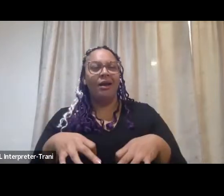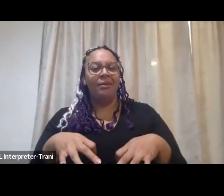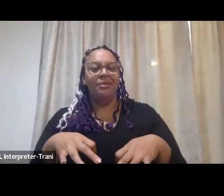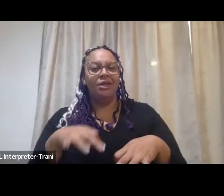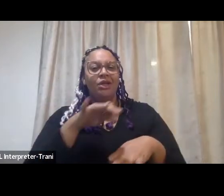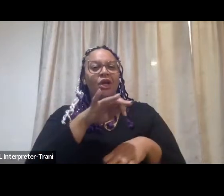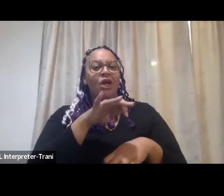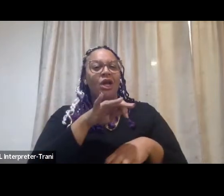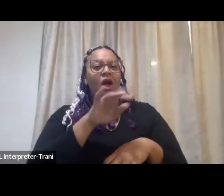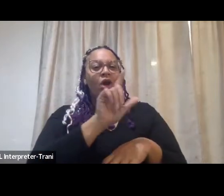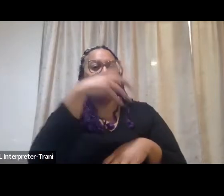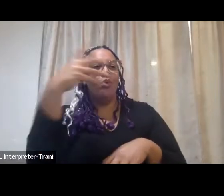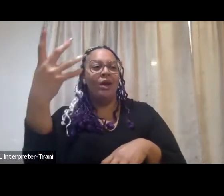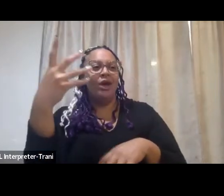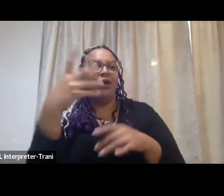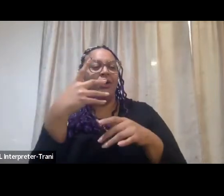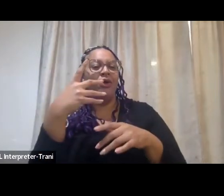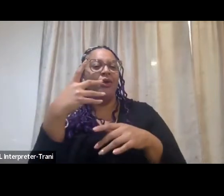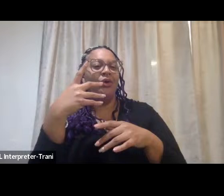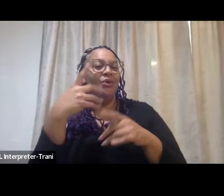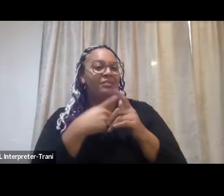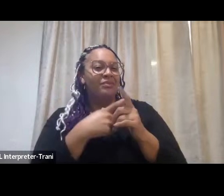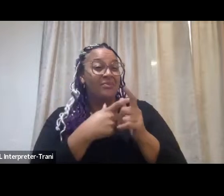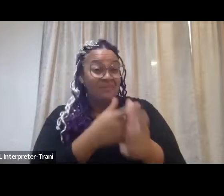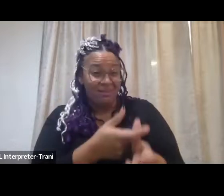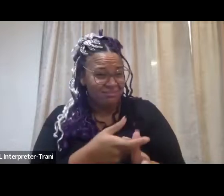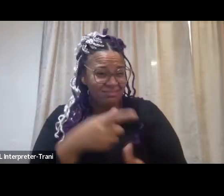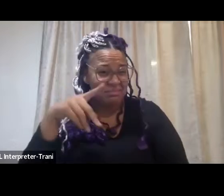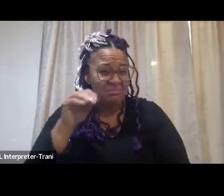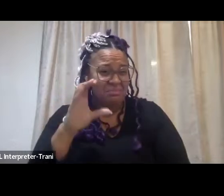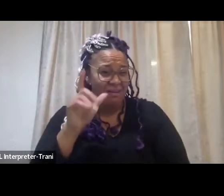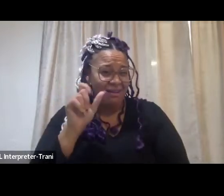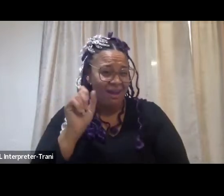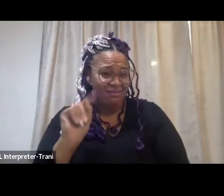Fun podcast. Oh, there we go. She described the